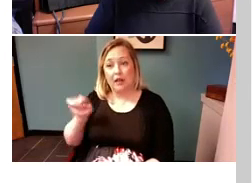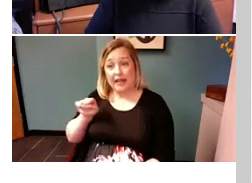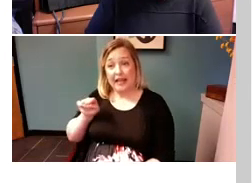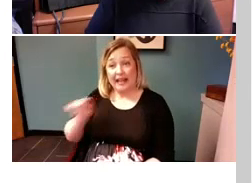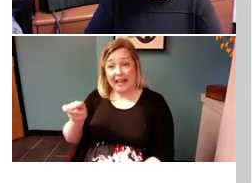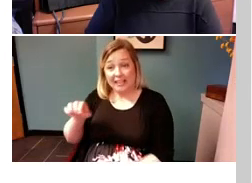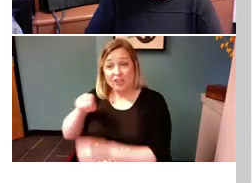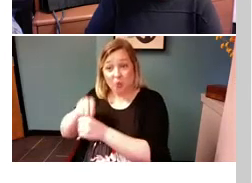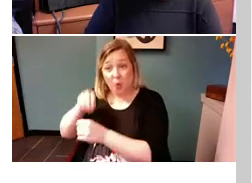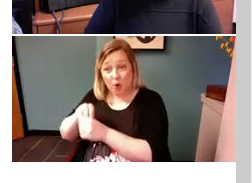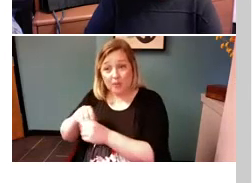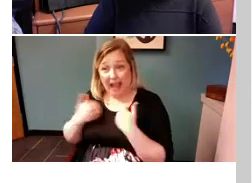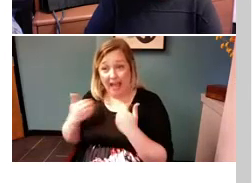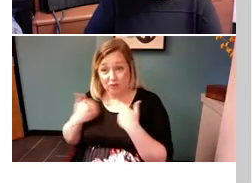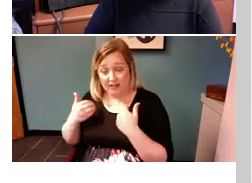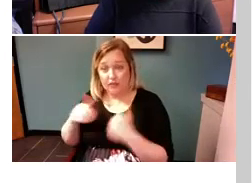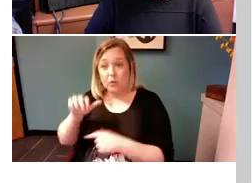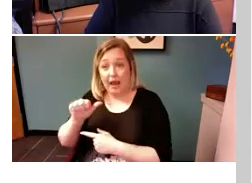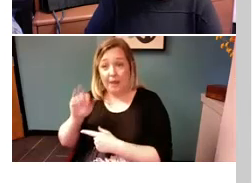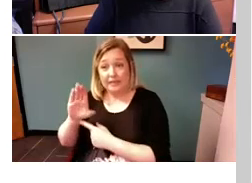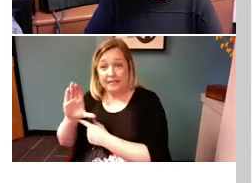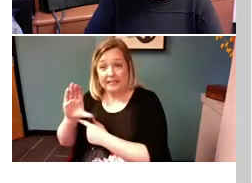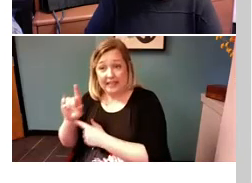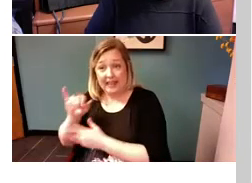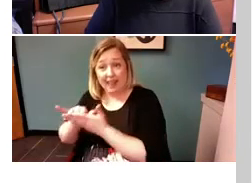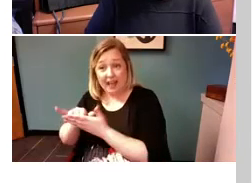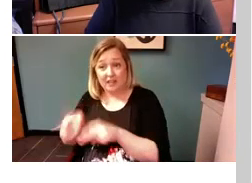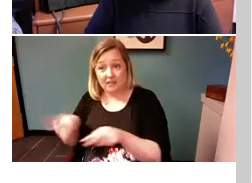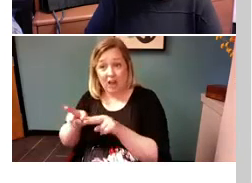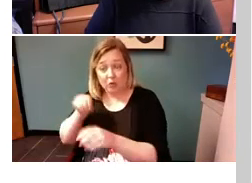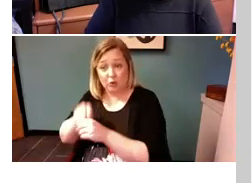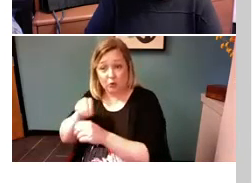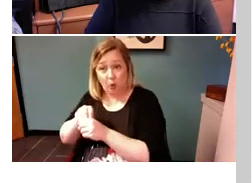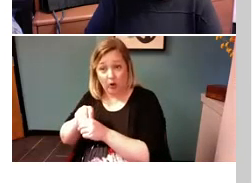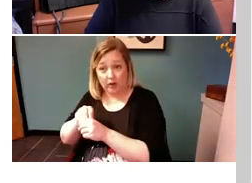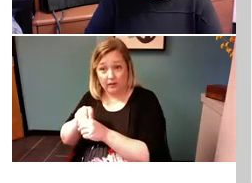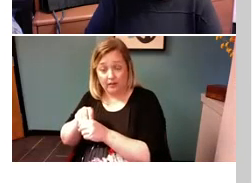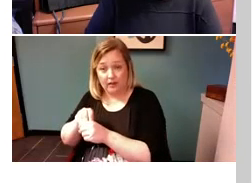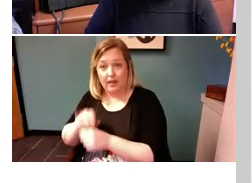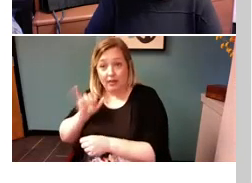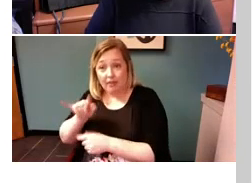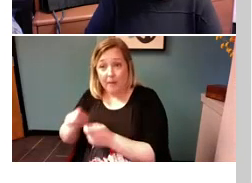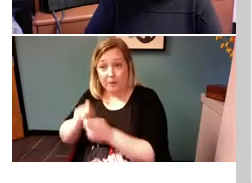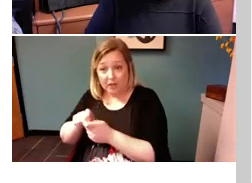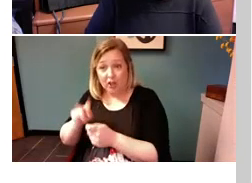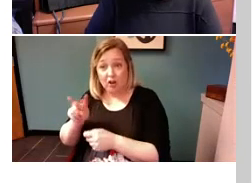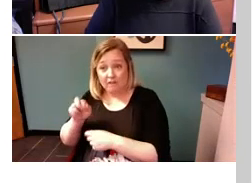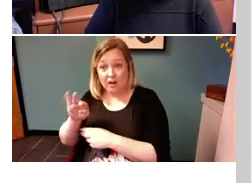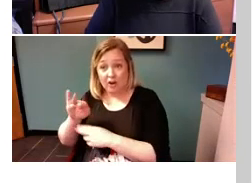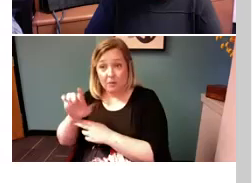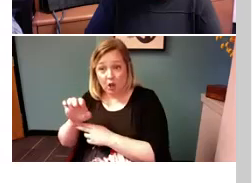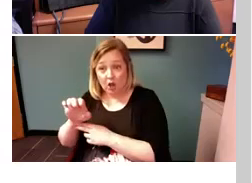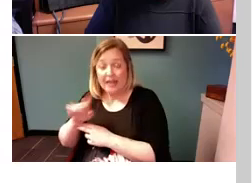So ABCD is the value that is being stored in that variable, but that particular variable is again stored in a particular